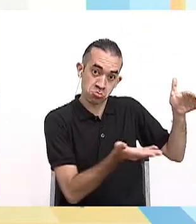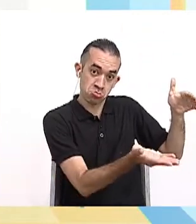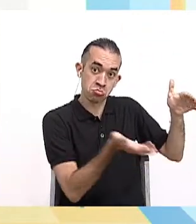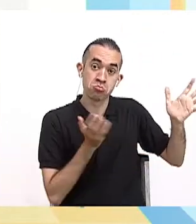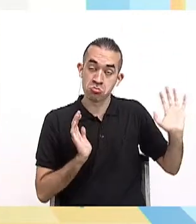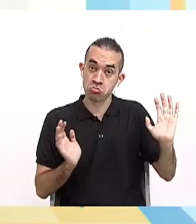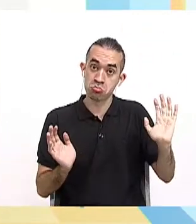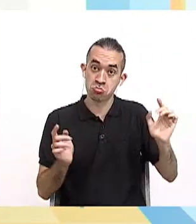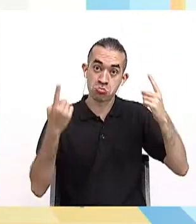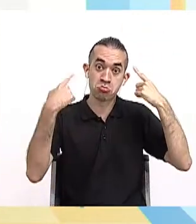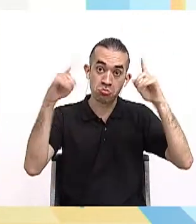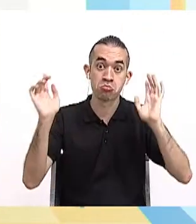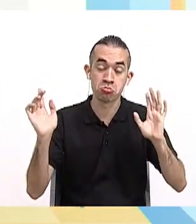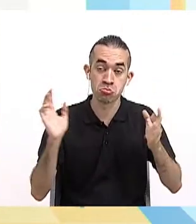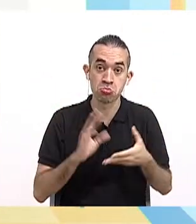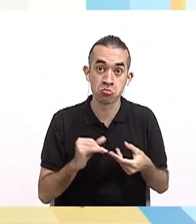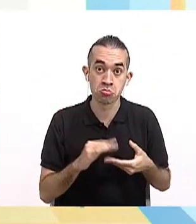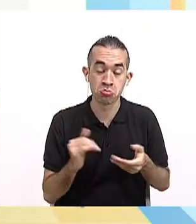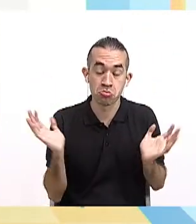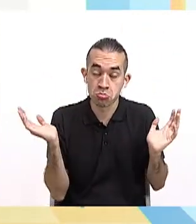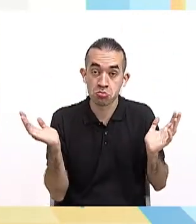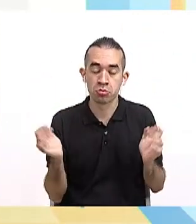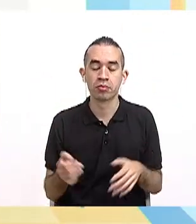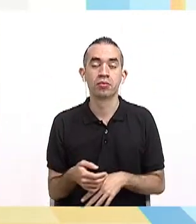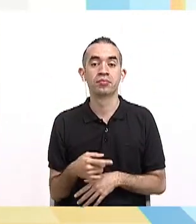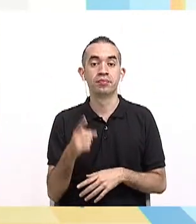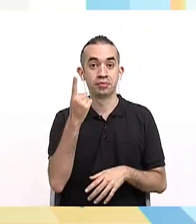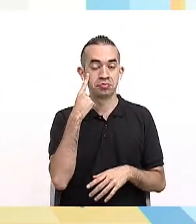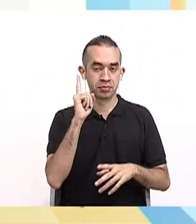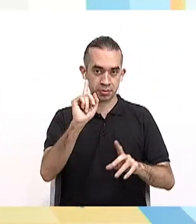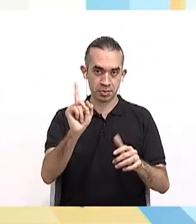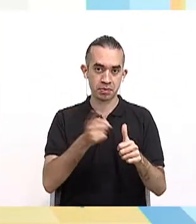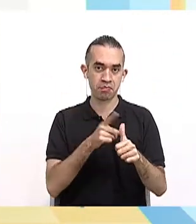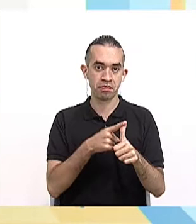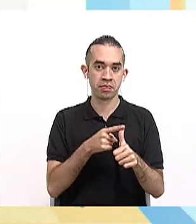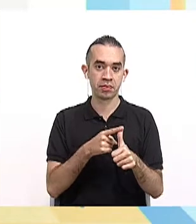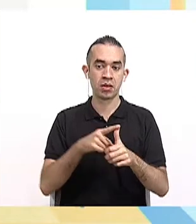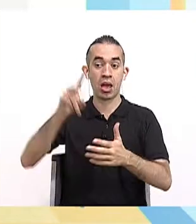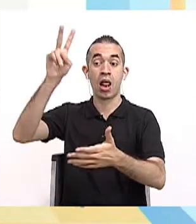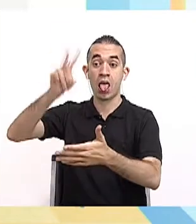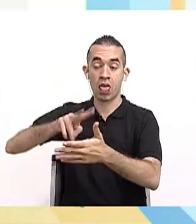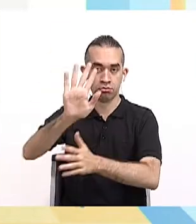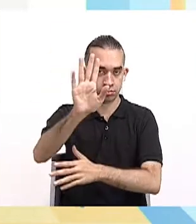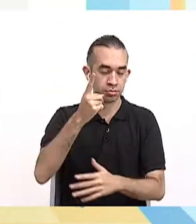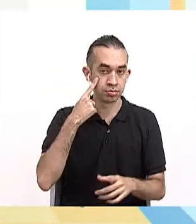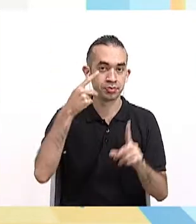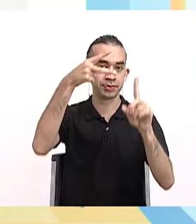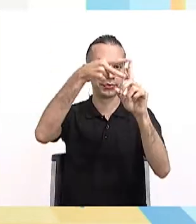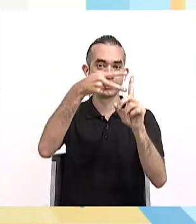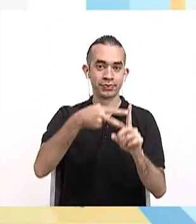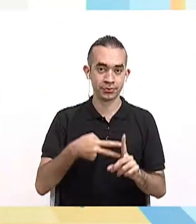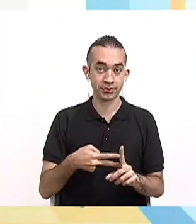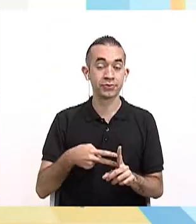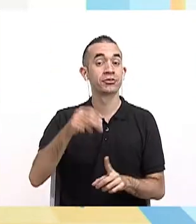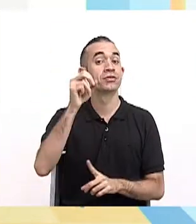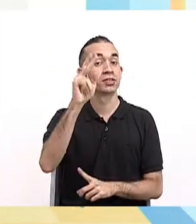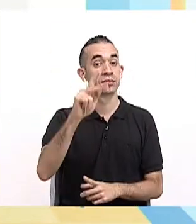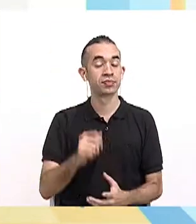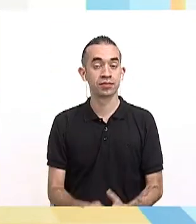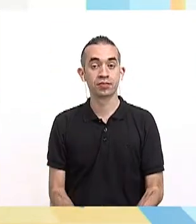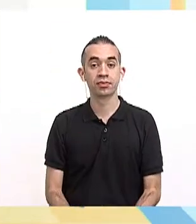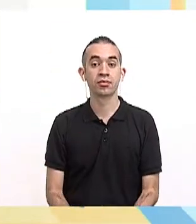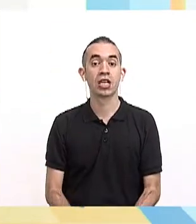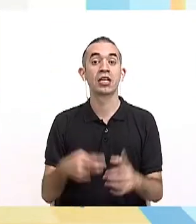Now, before we actually go into the reading, it's really important for us to look at the vocabulary, okay? And for